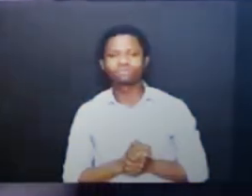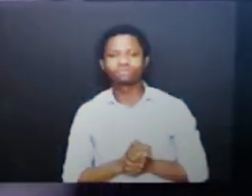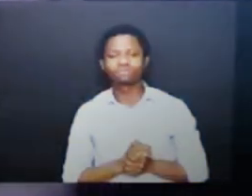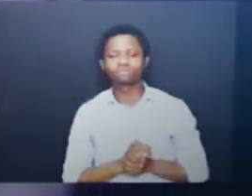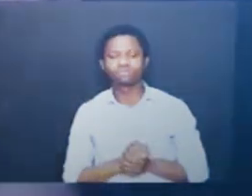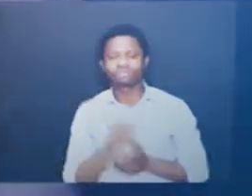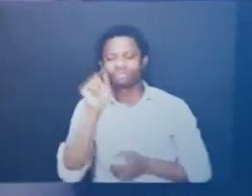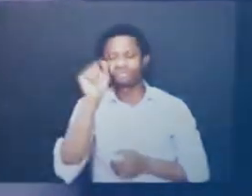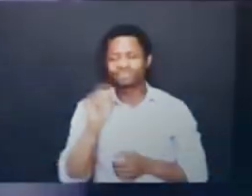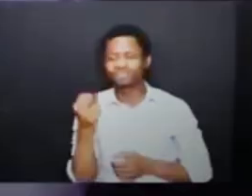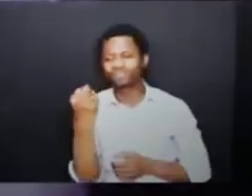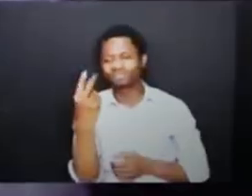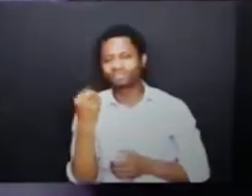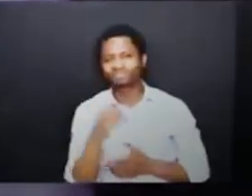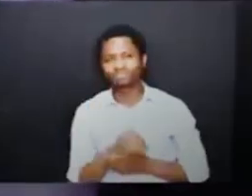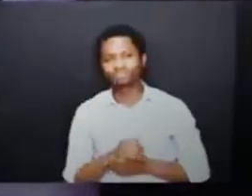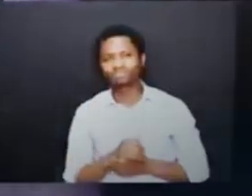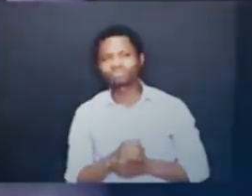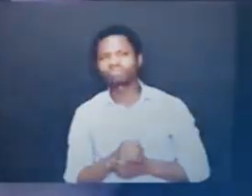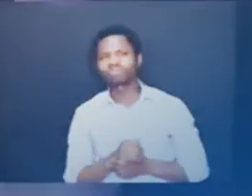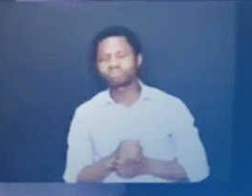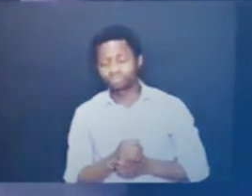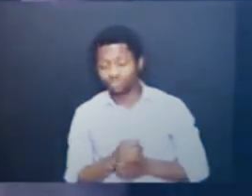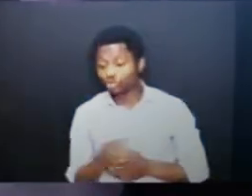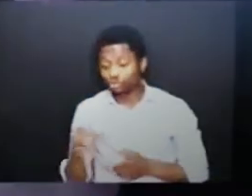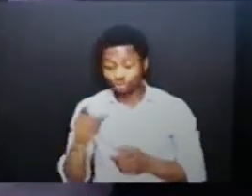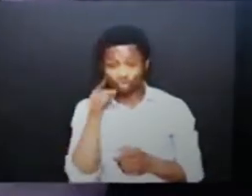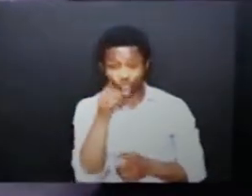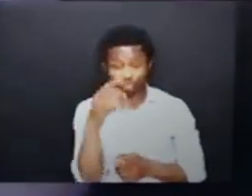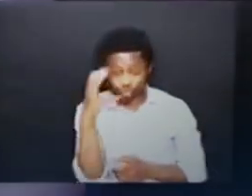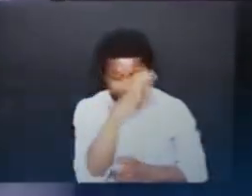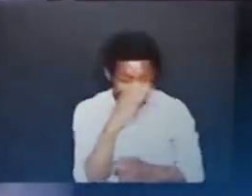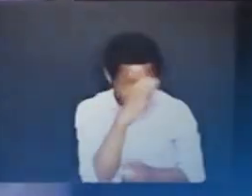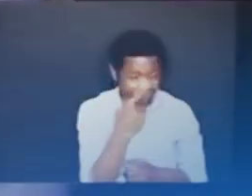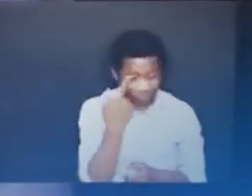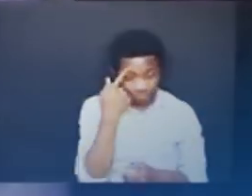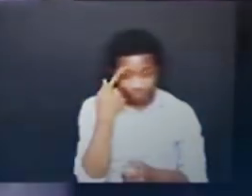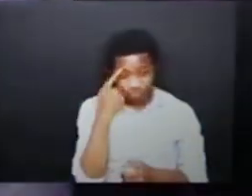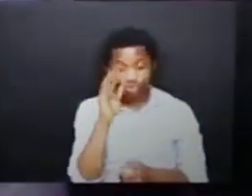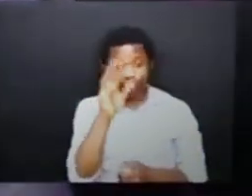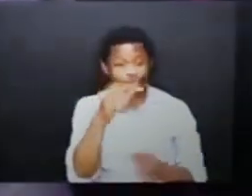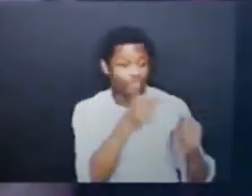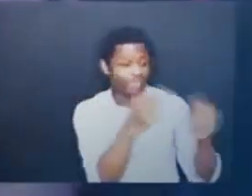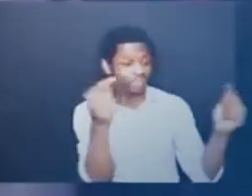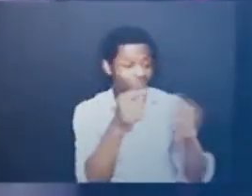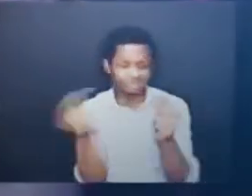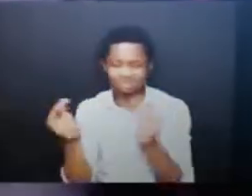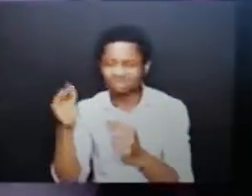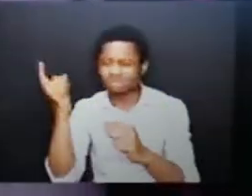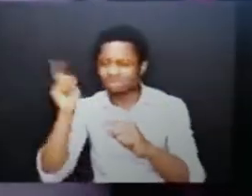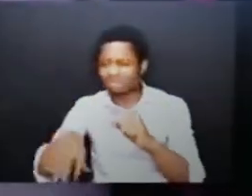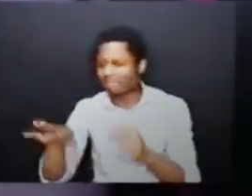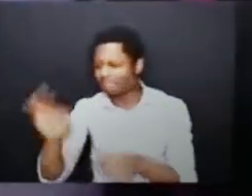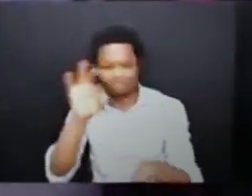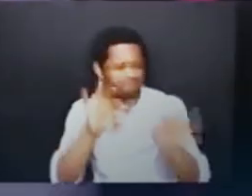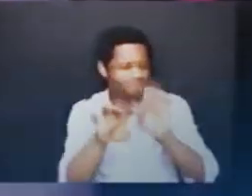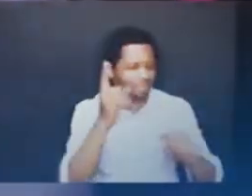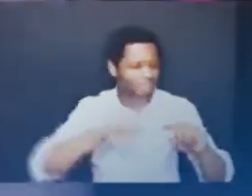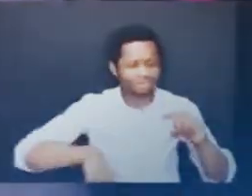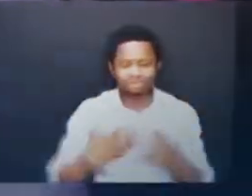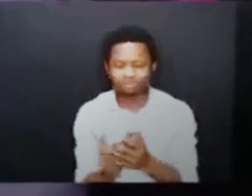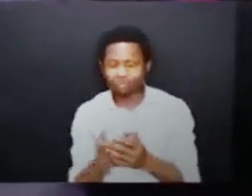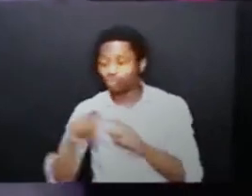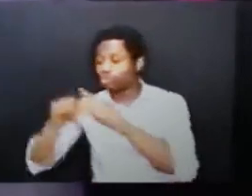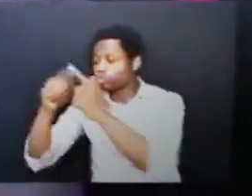Now verse 12. Though you search for your enemies, you will not find them. Those who wage war against